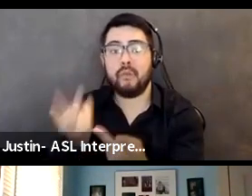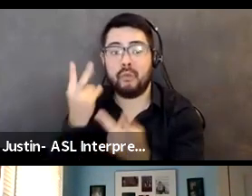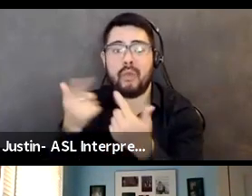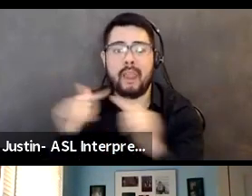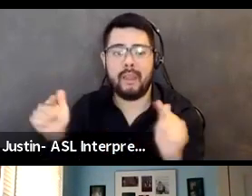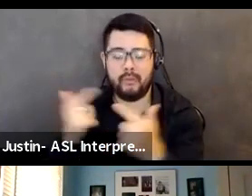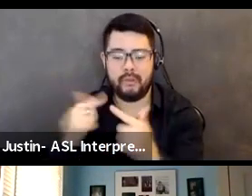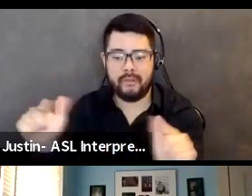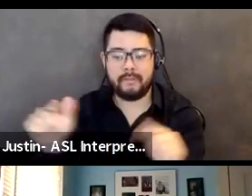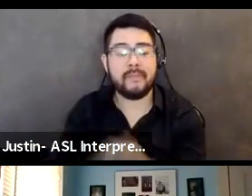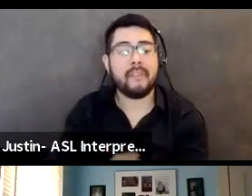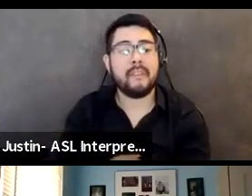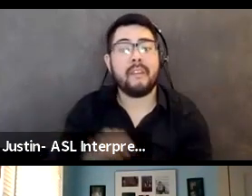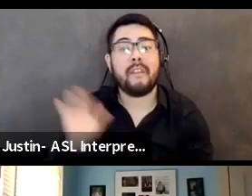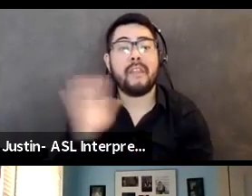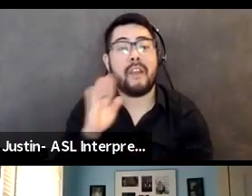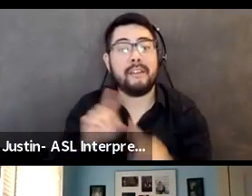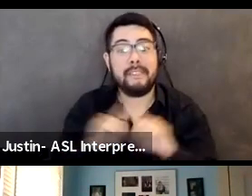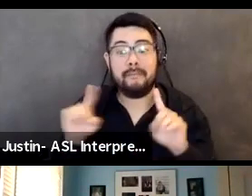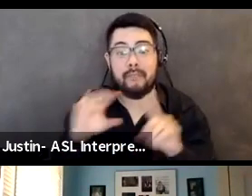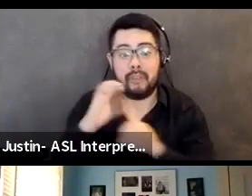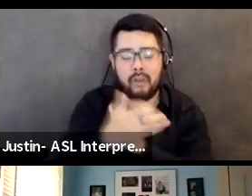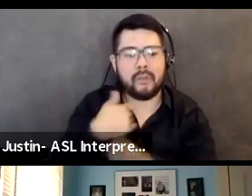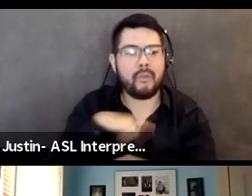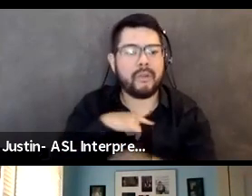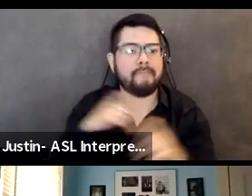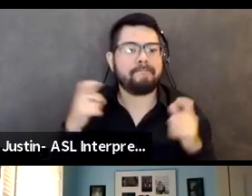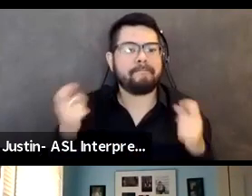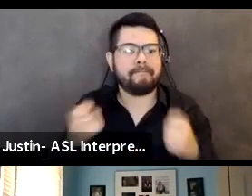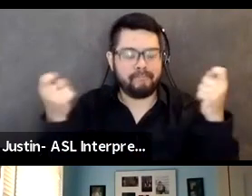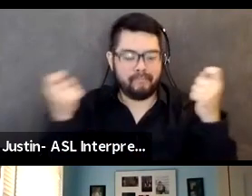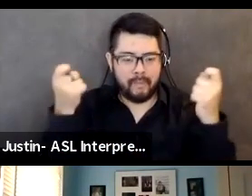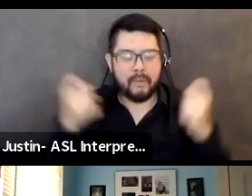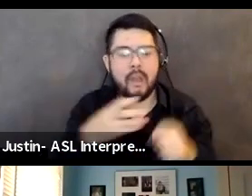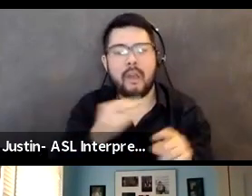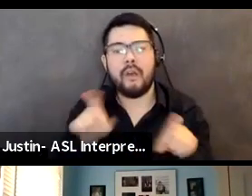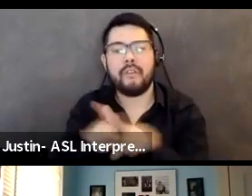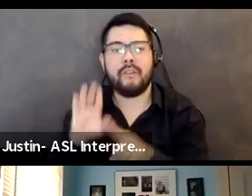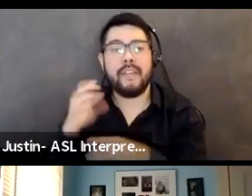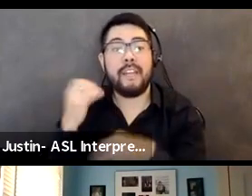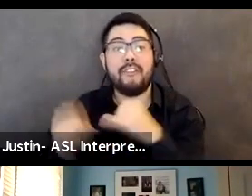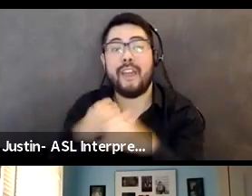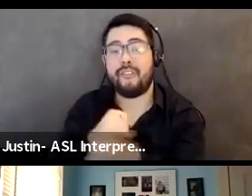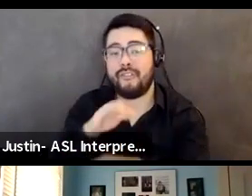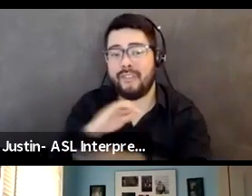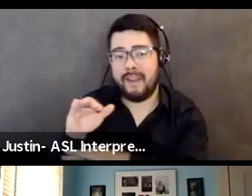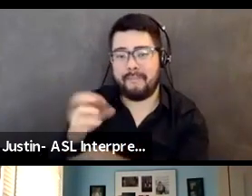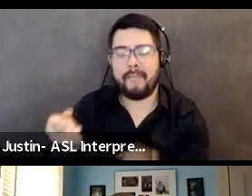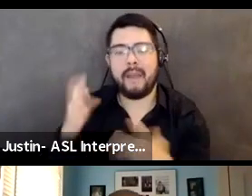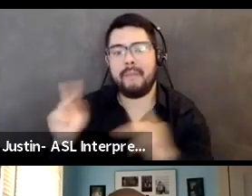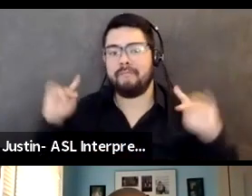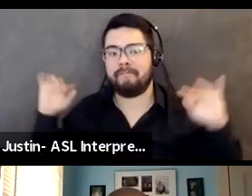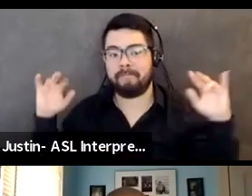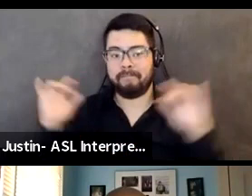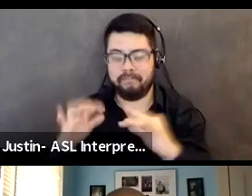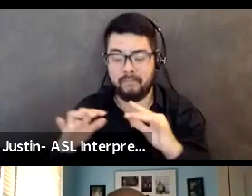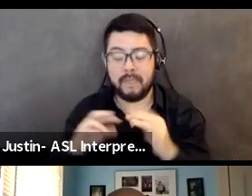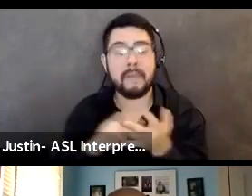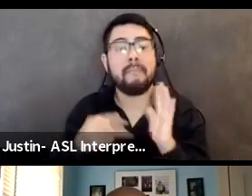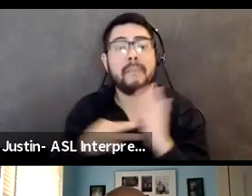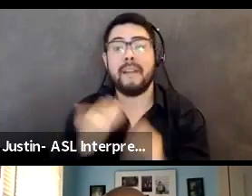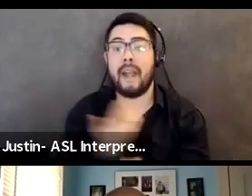on a day-to-day basis and during our international night which is the most attended event at our school this makes our neighborhood and school